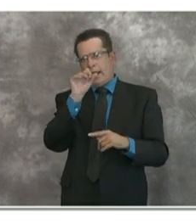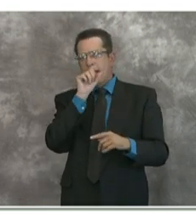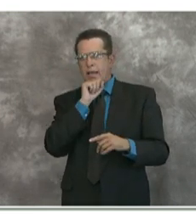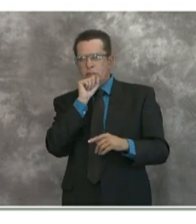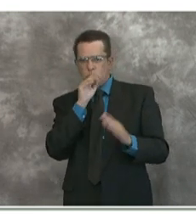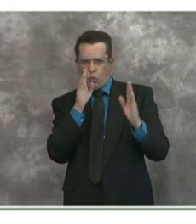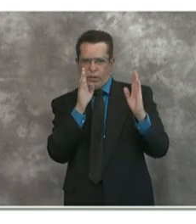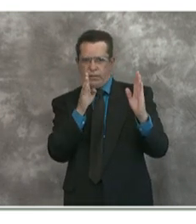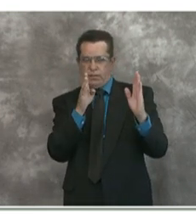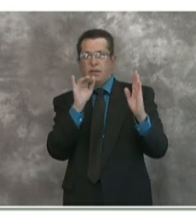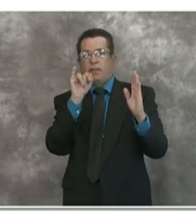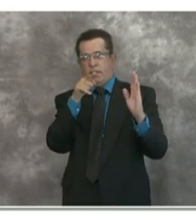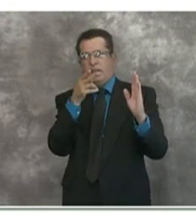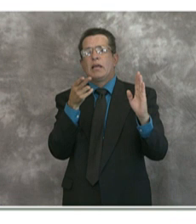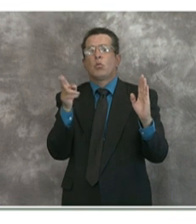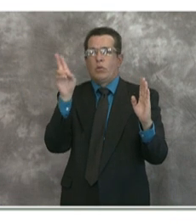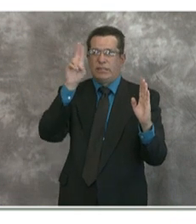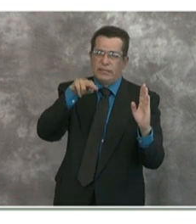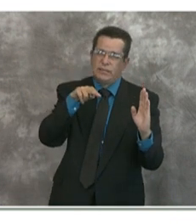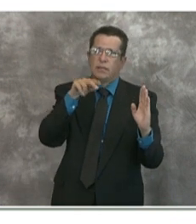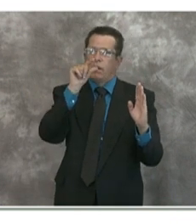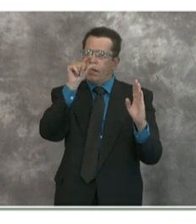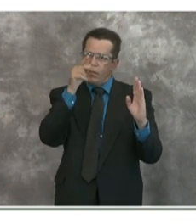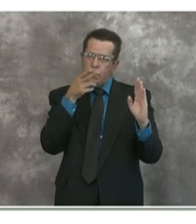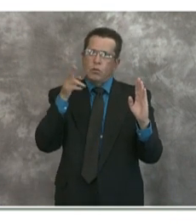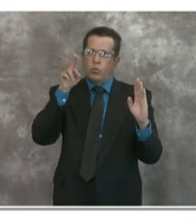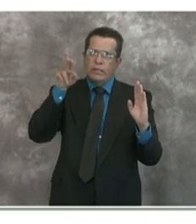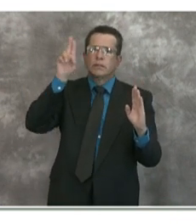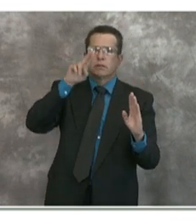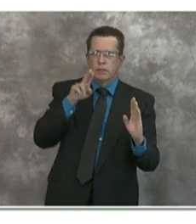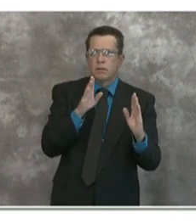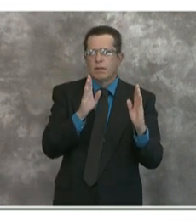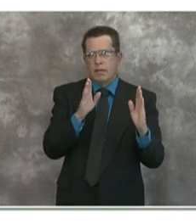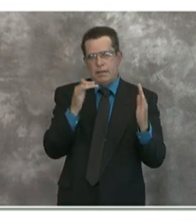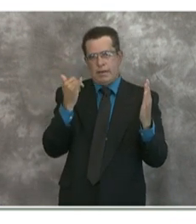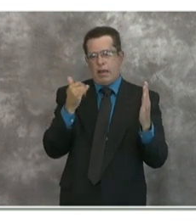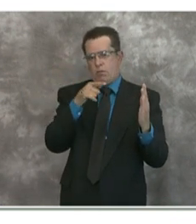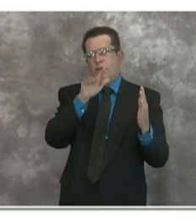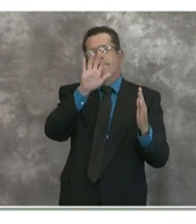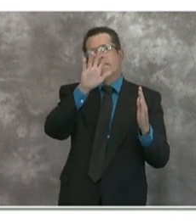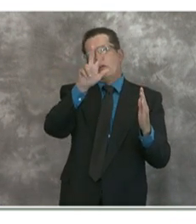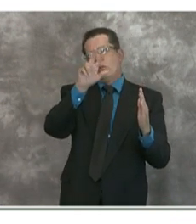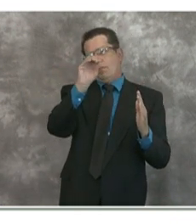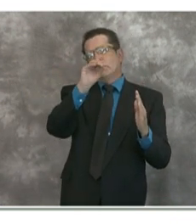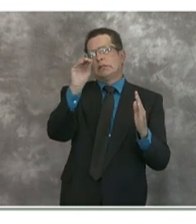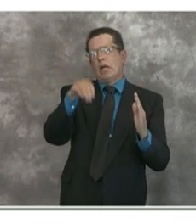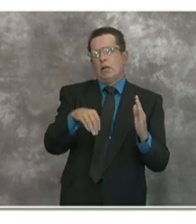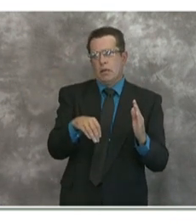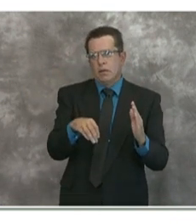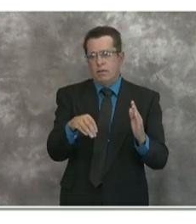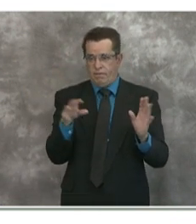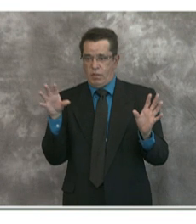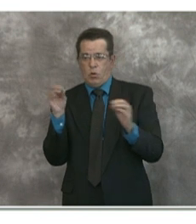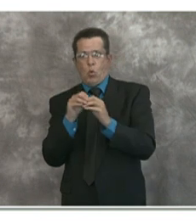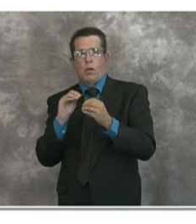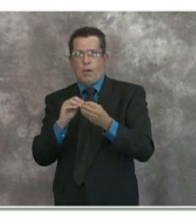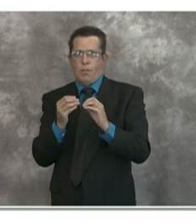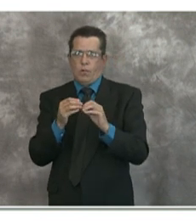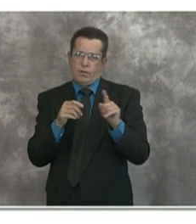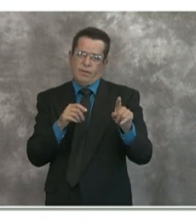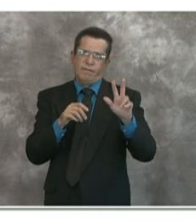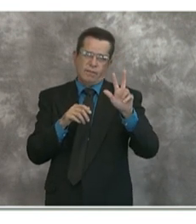age, is increasing ever so slightly, a couple of percentage. Now we are at 53% of the total number of